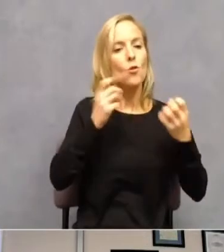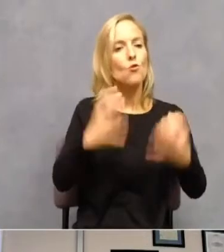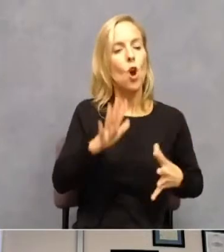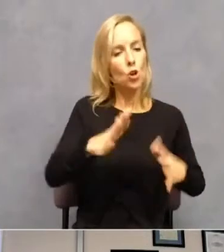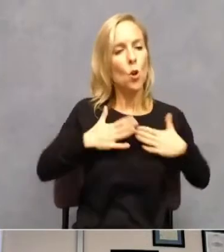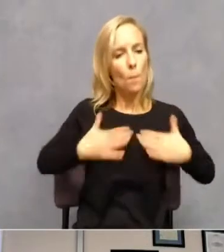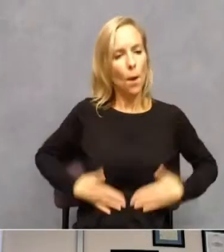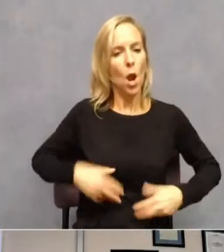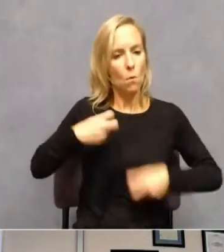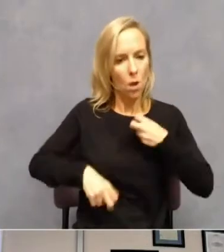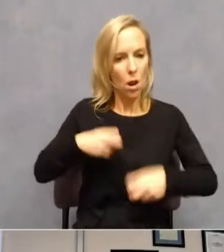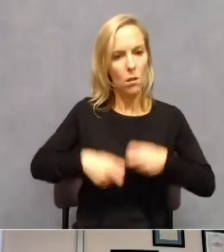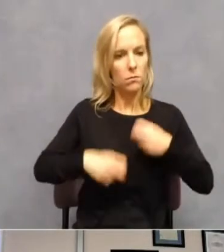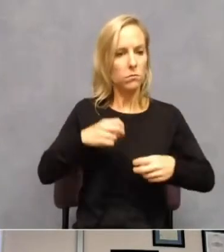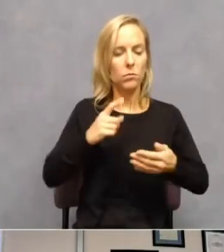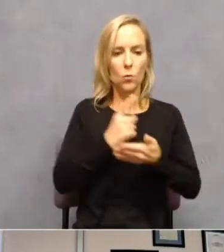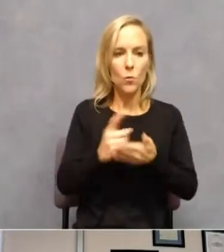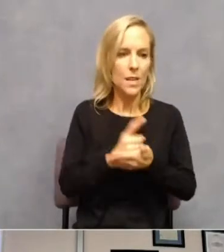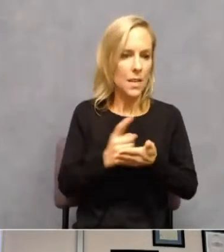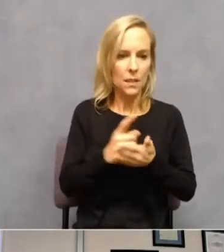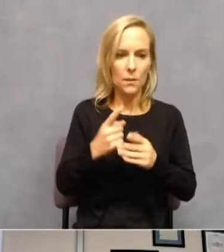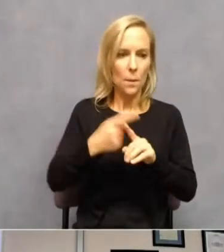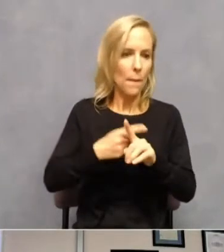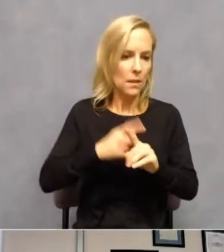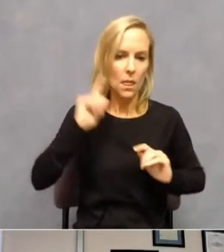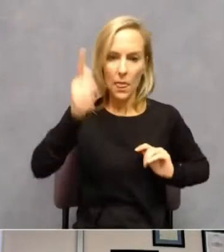that's something we do not understand very well yet.